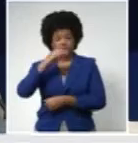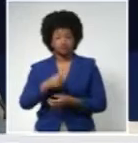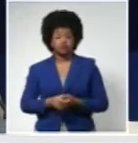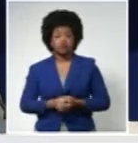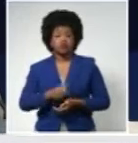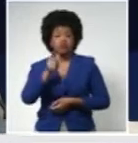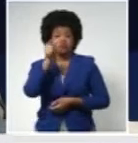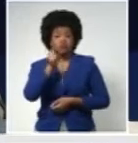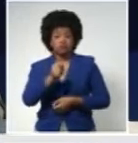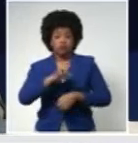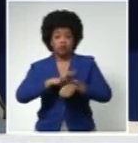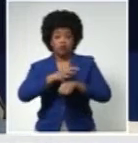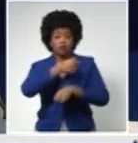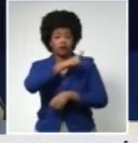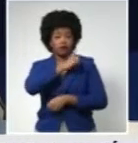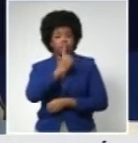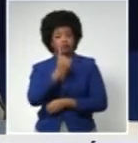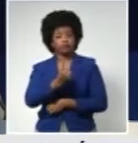49.6%.